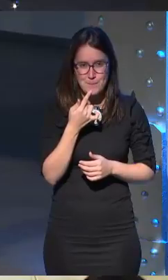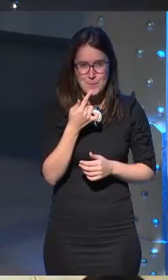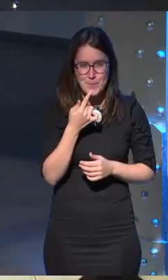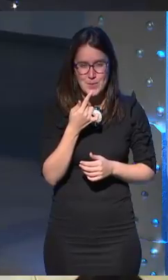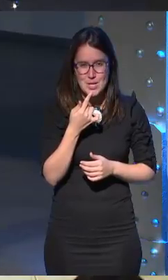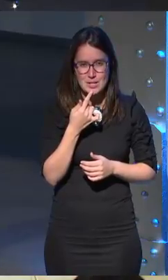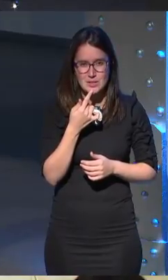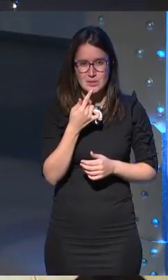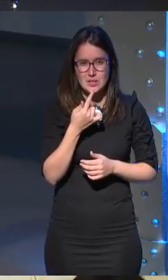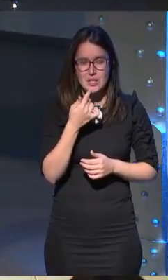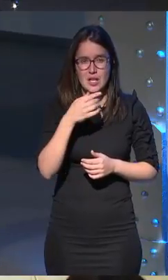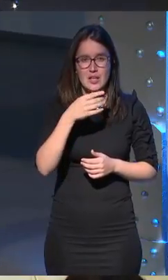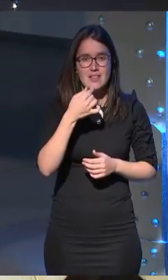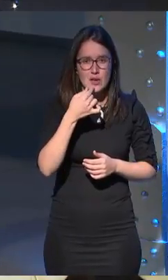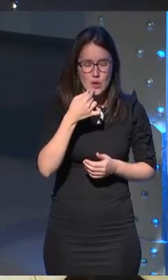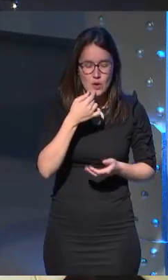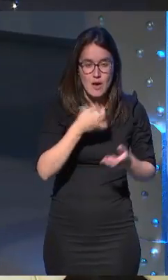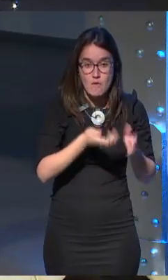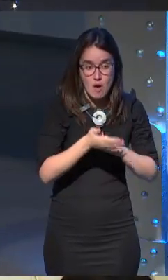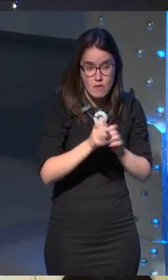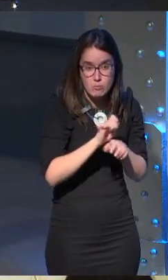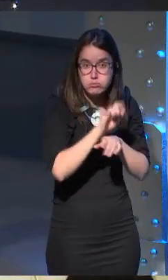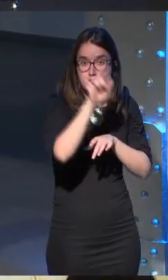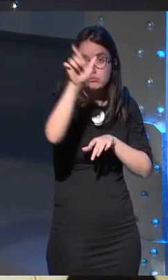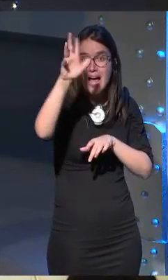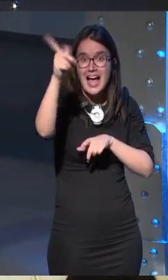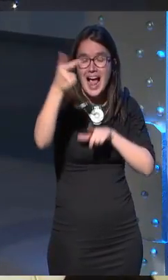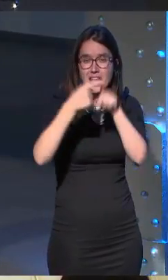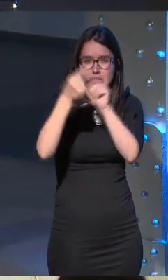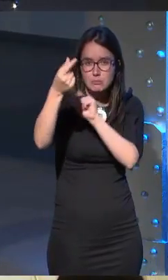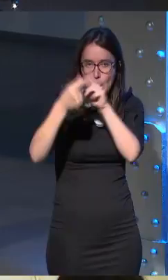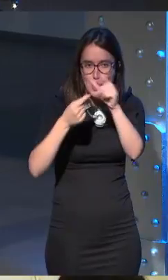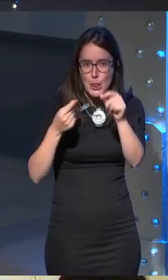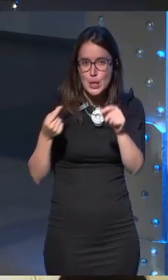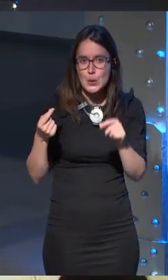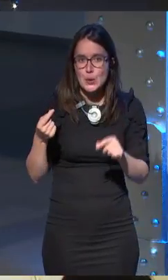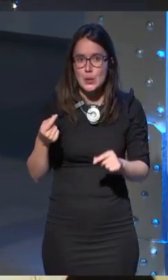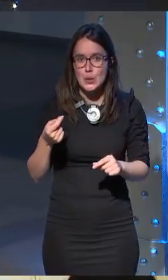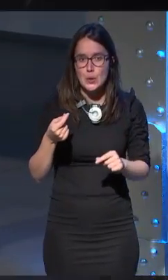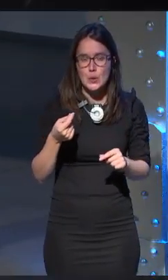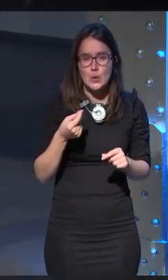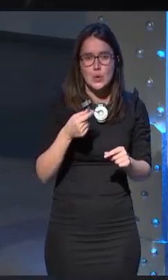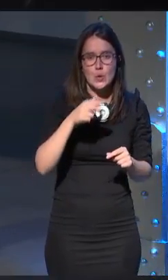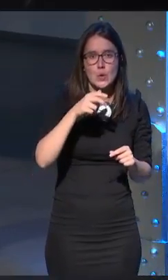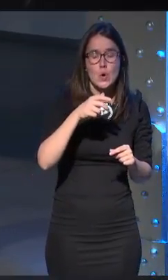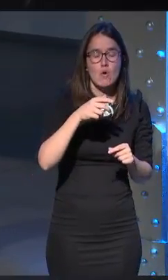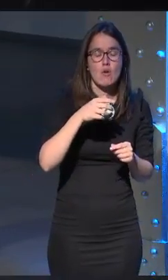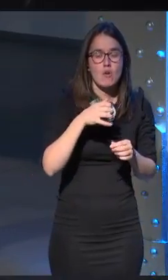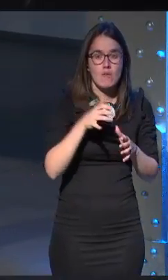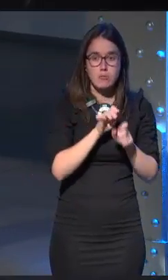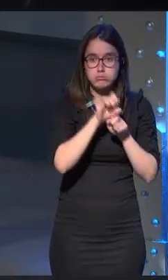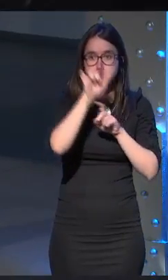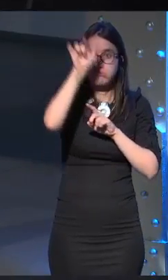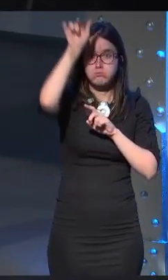Launch a rocket into space and have the first stage come back and land vertically on a barge or on